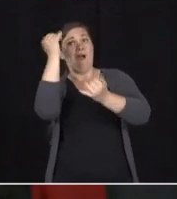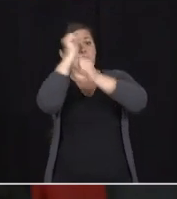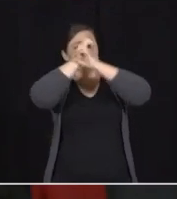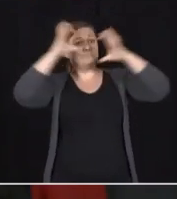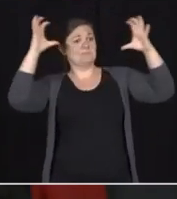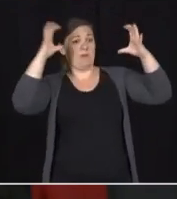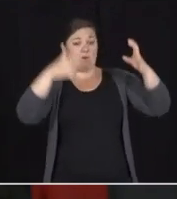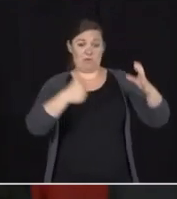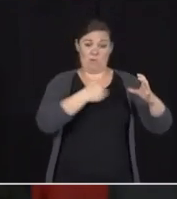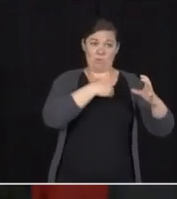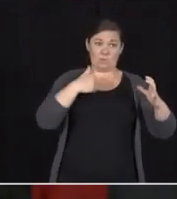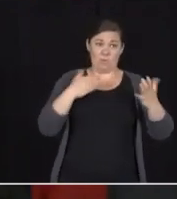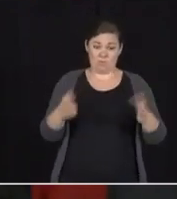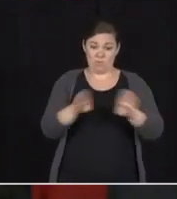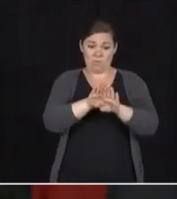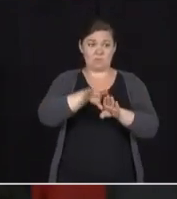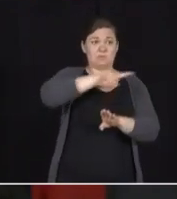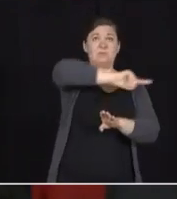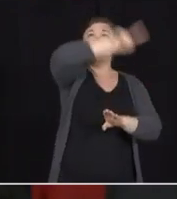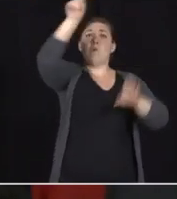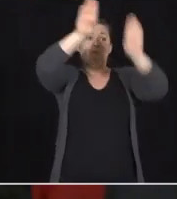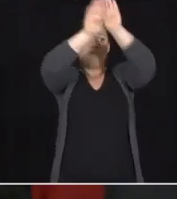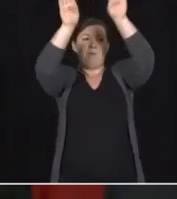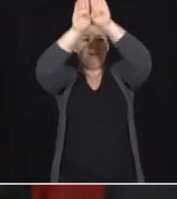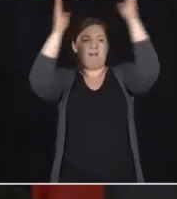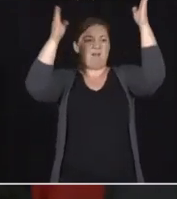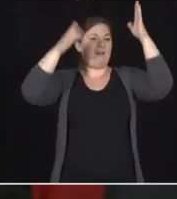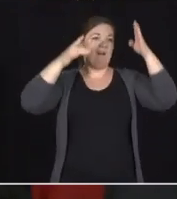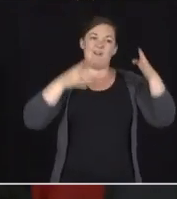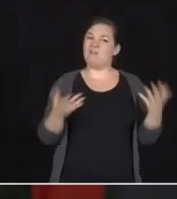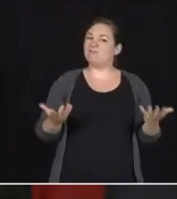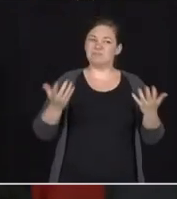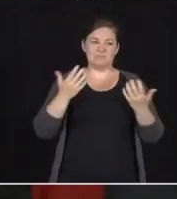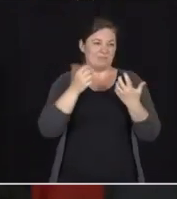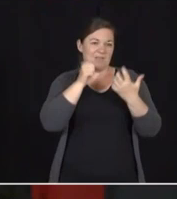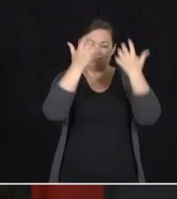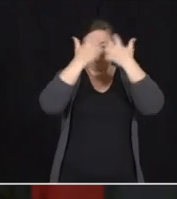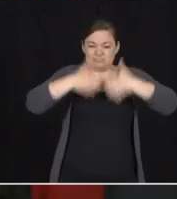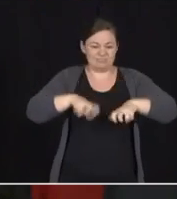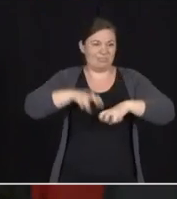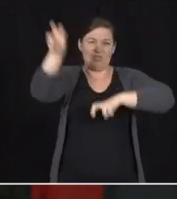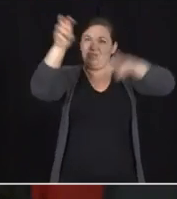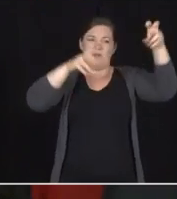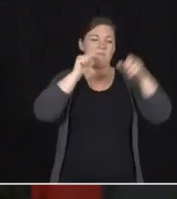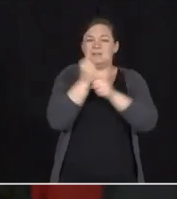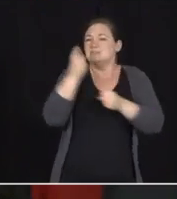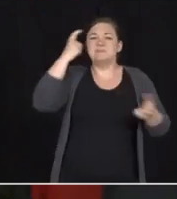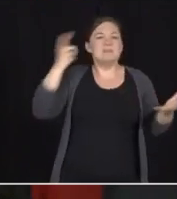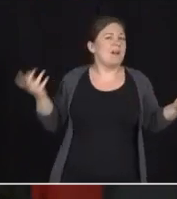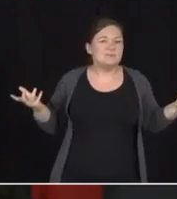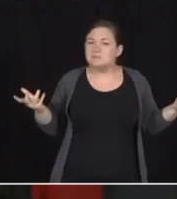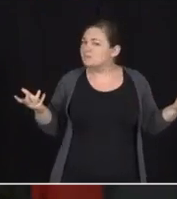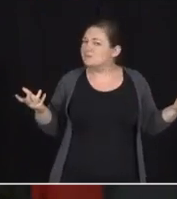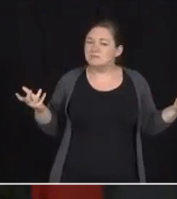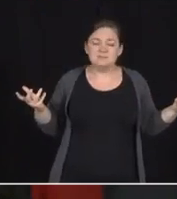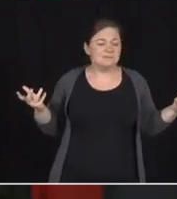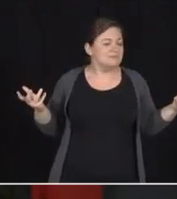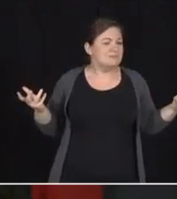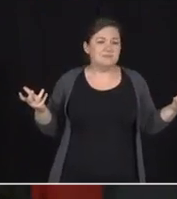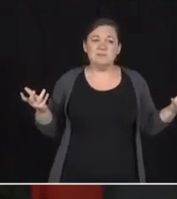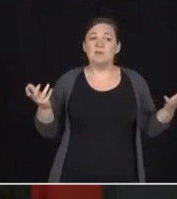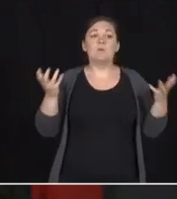Toronto are going to go into rural areas. And we need to tighten things up. And I want to say, we can't paint a